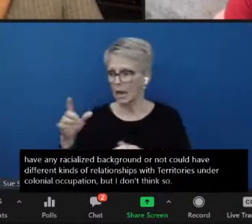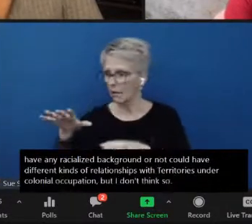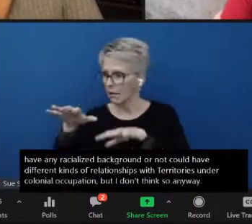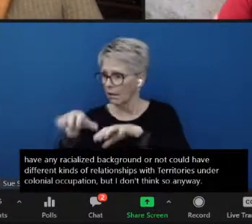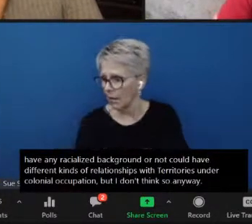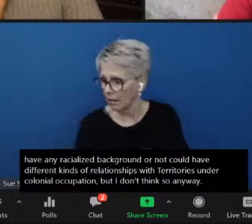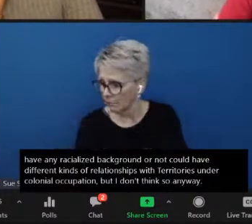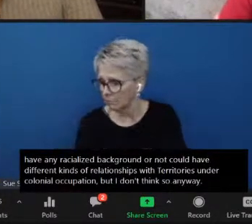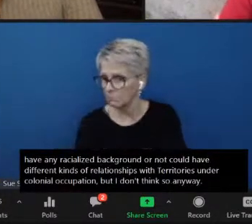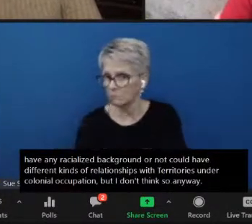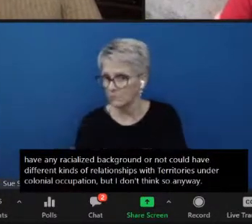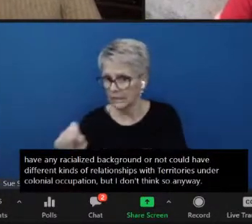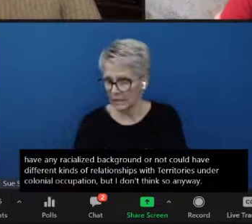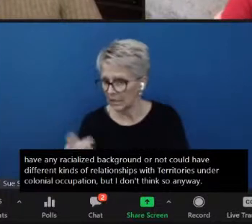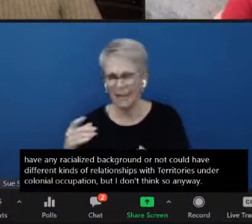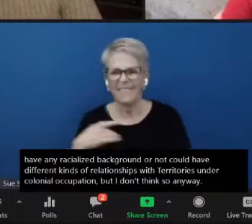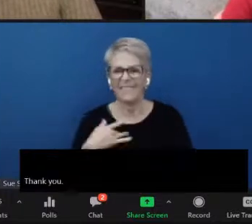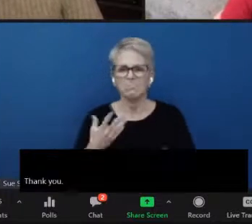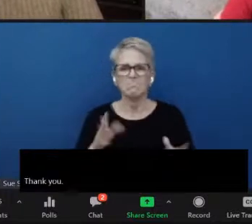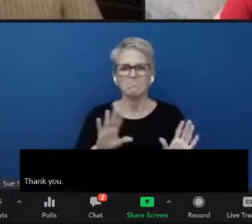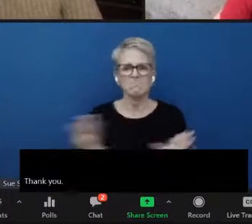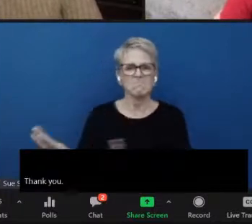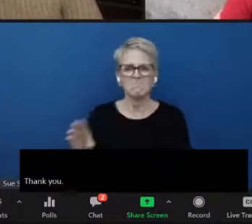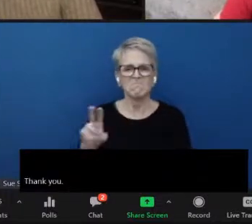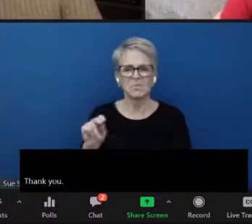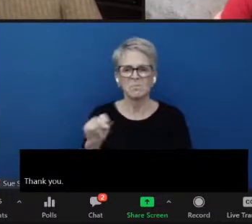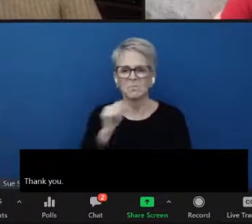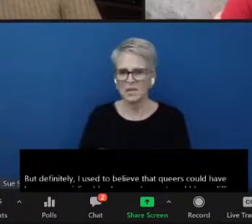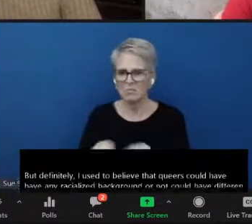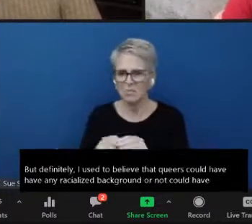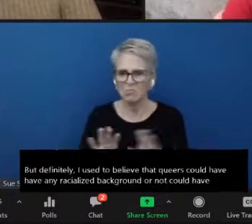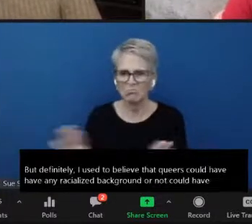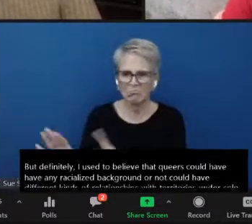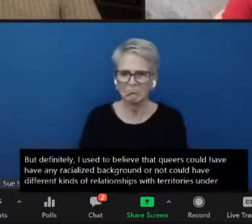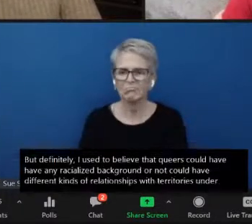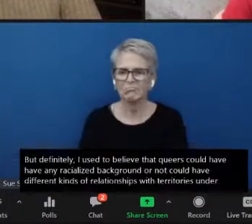anymore. Thank you.